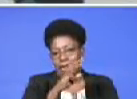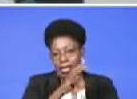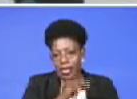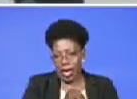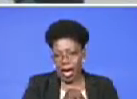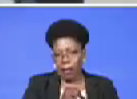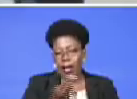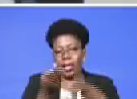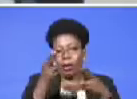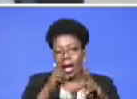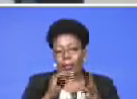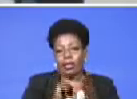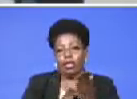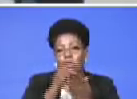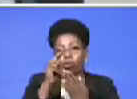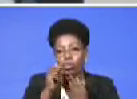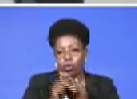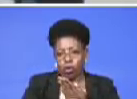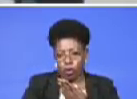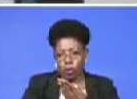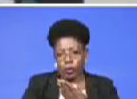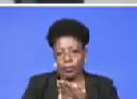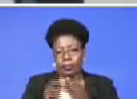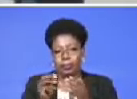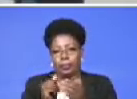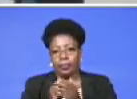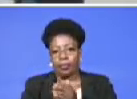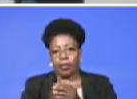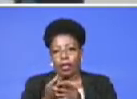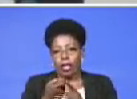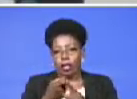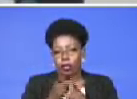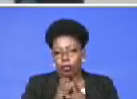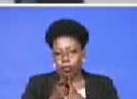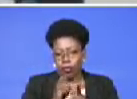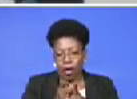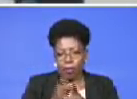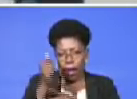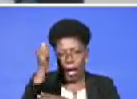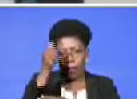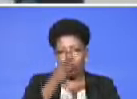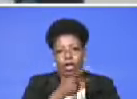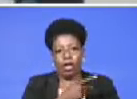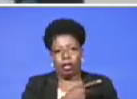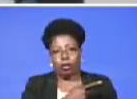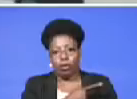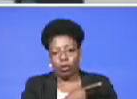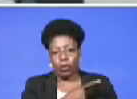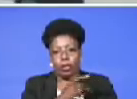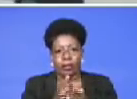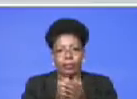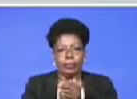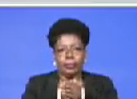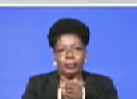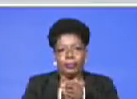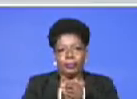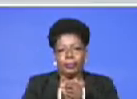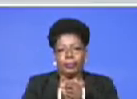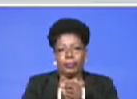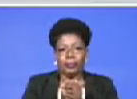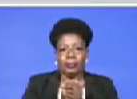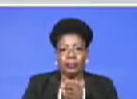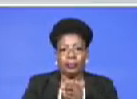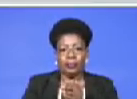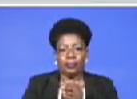in June. Signing out from beautiful Bridgetown, Barbados, for my cameraman Anton Brainin, I'm Amajal Knowles, ZNS Total Sports. The